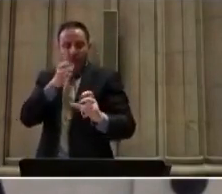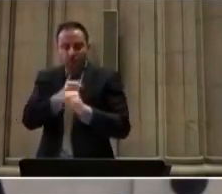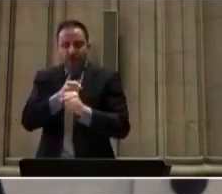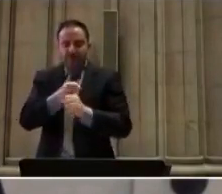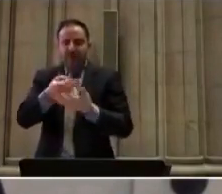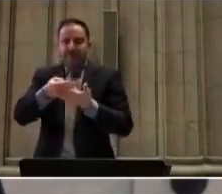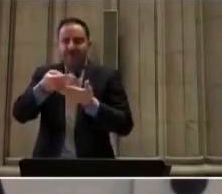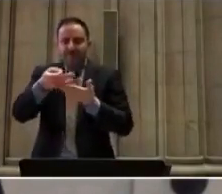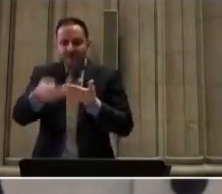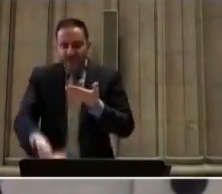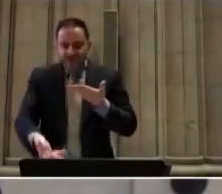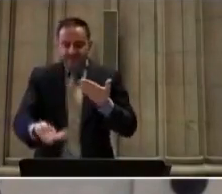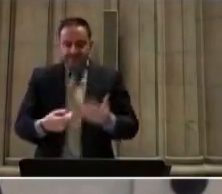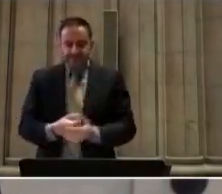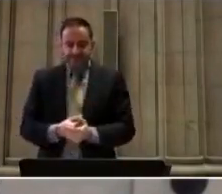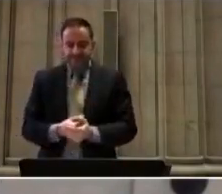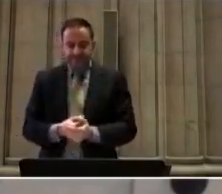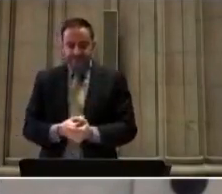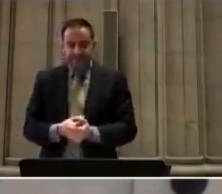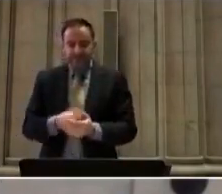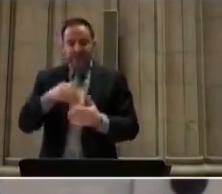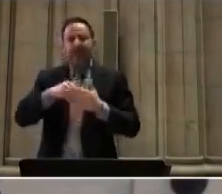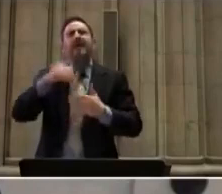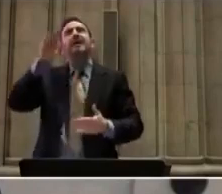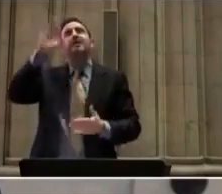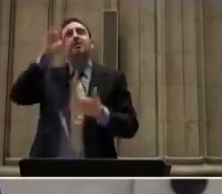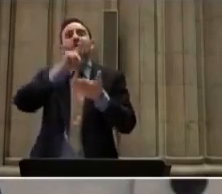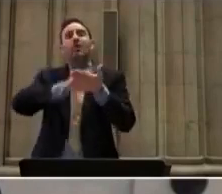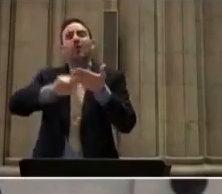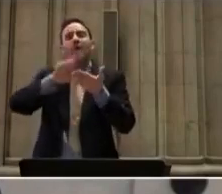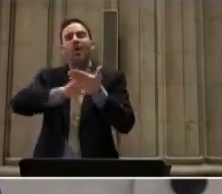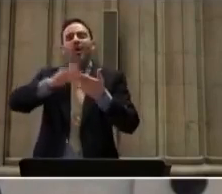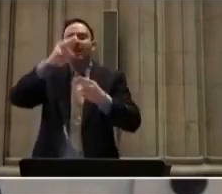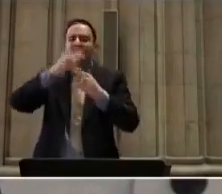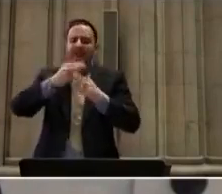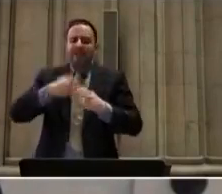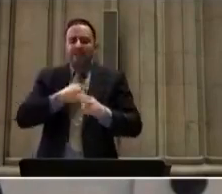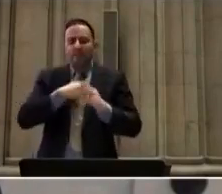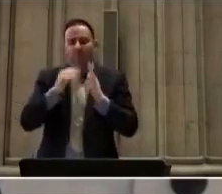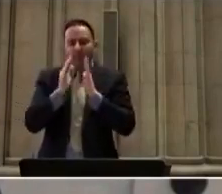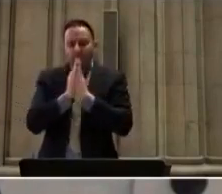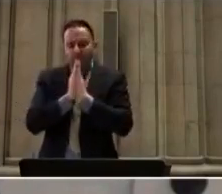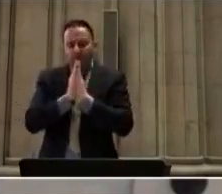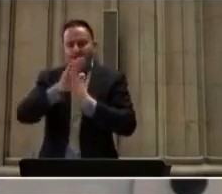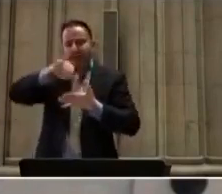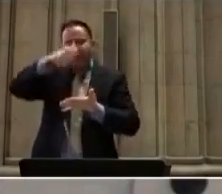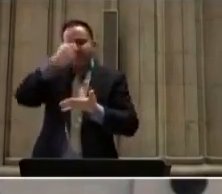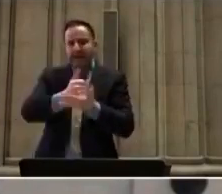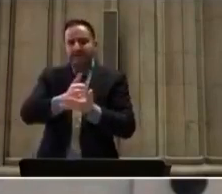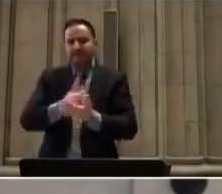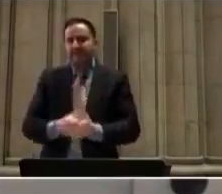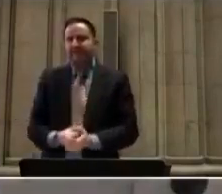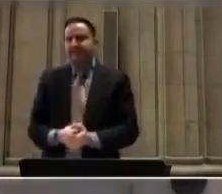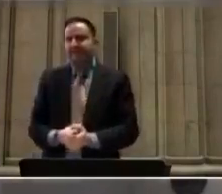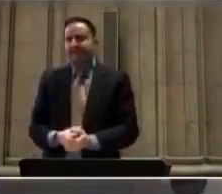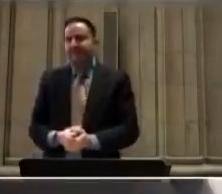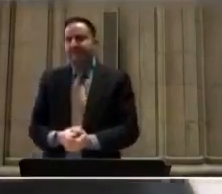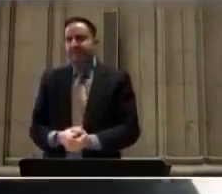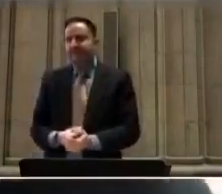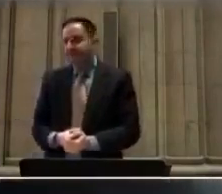in you fail. In your holy name we pray. Amen.